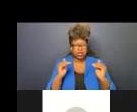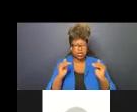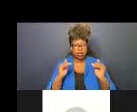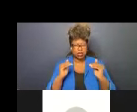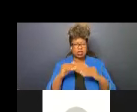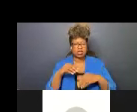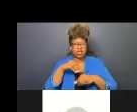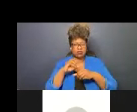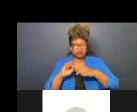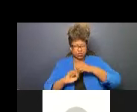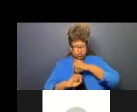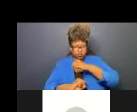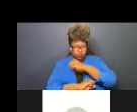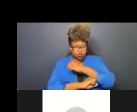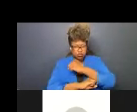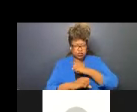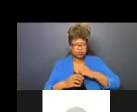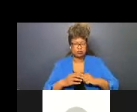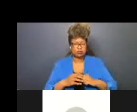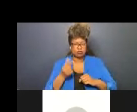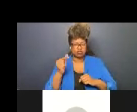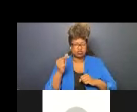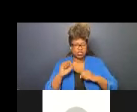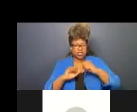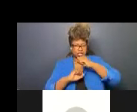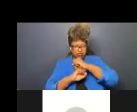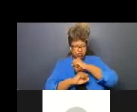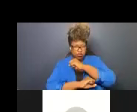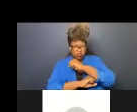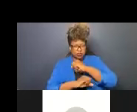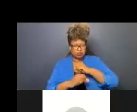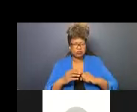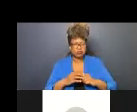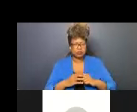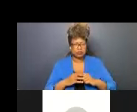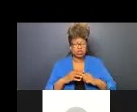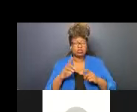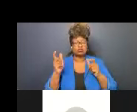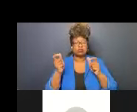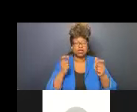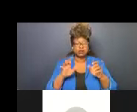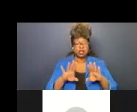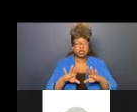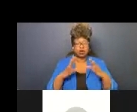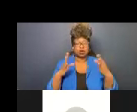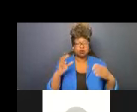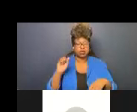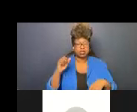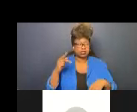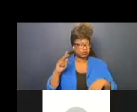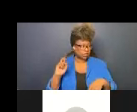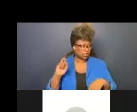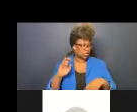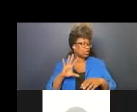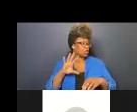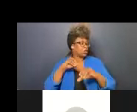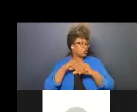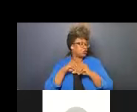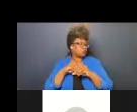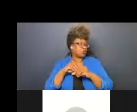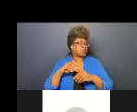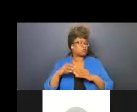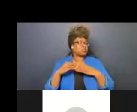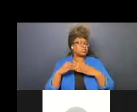Increase small scale green infrastructure, integrate stormwater management and open space, incorporate resilience into